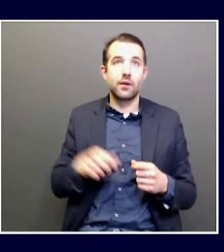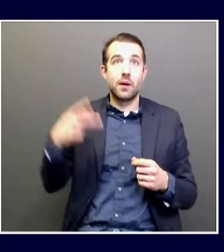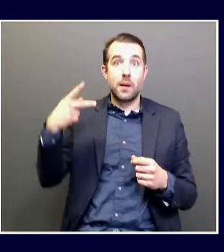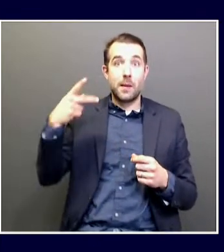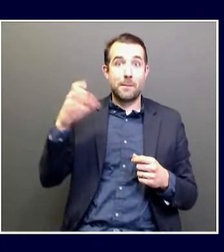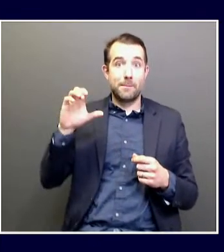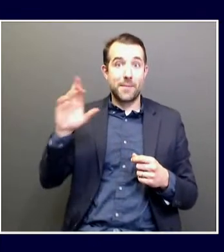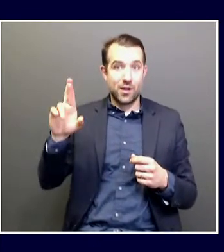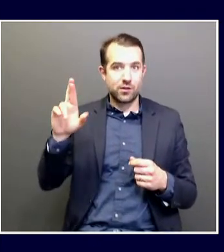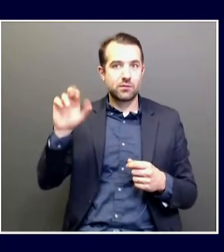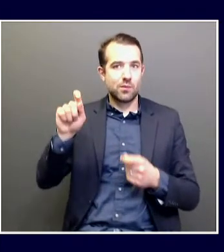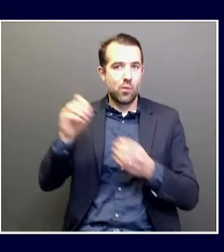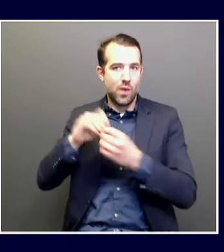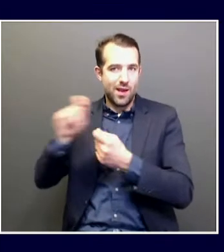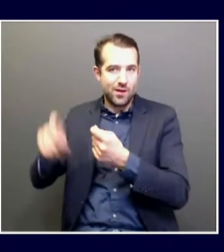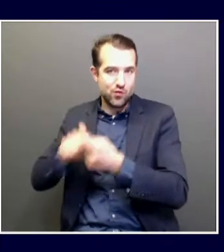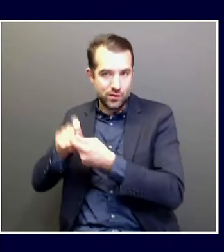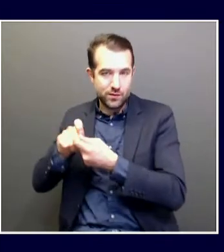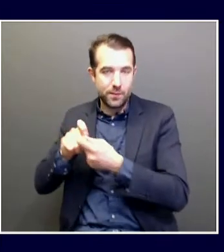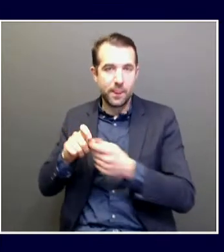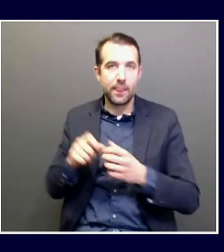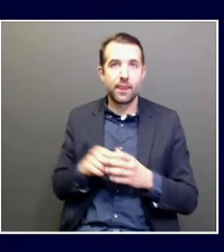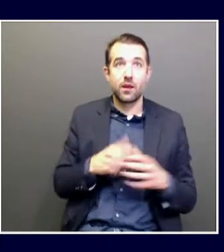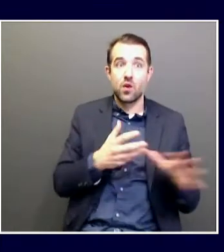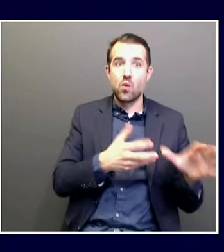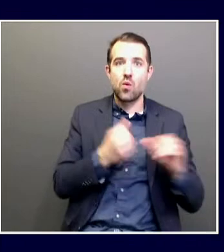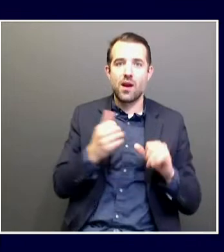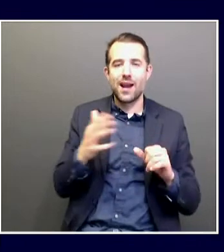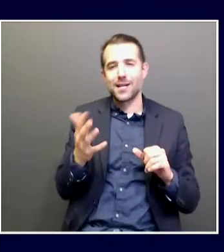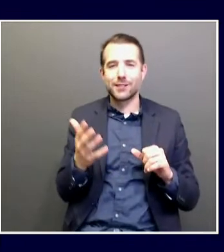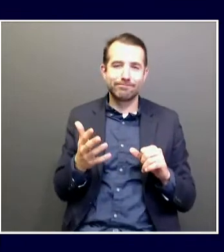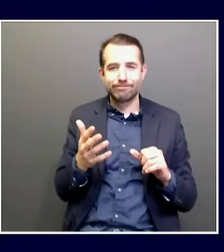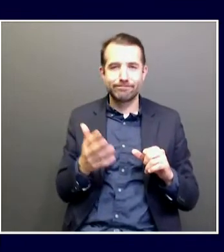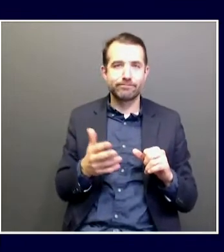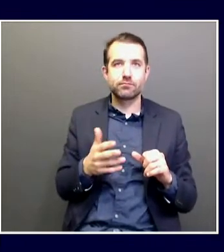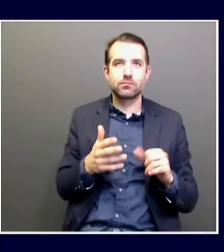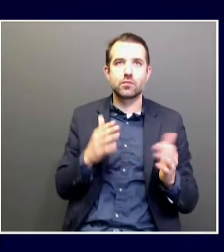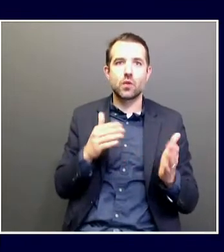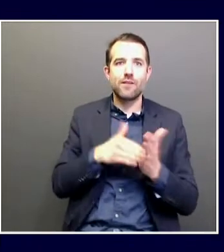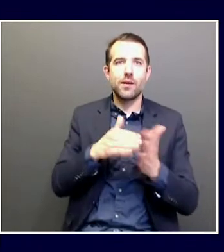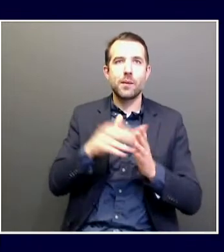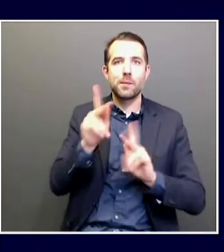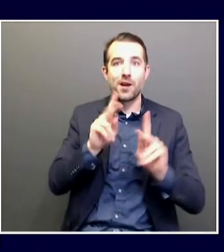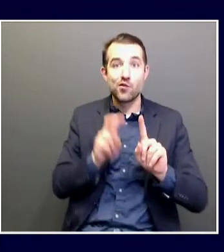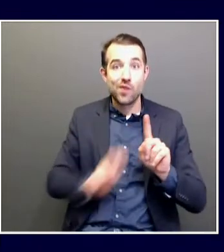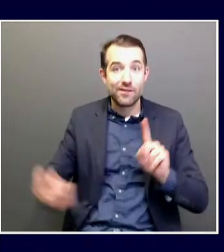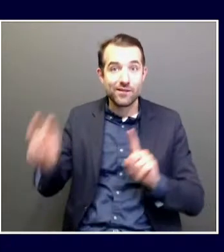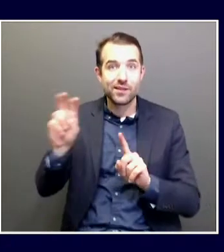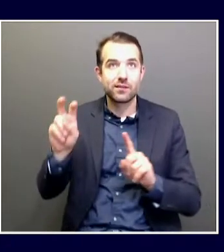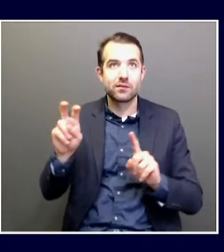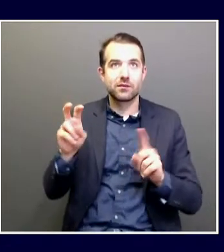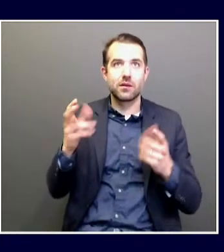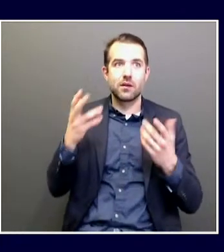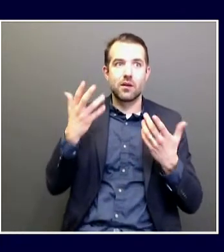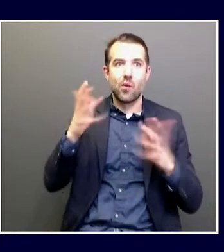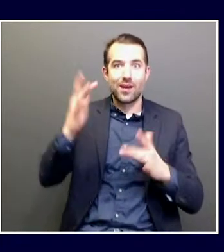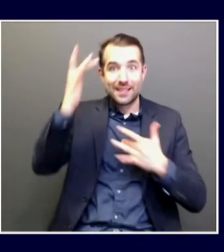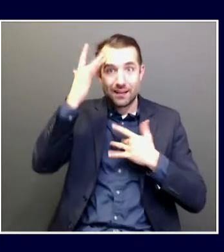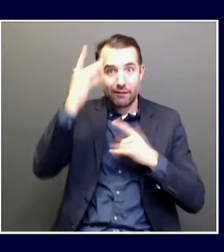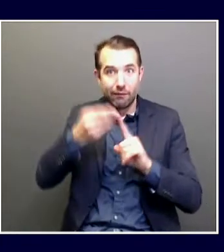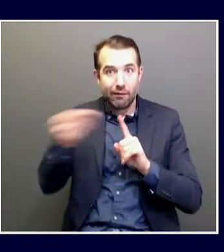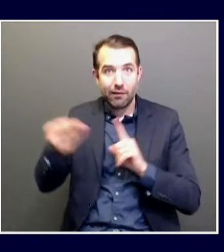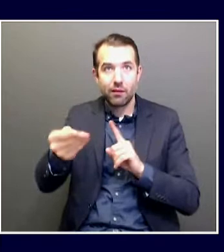urgently trying to test as it comes to traveling, making sure they don't get sick and ending up in a hospital, or seeing family members and exposing